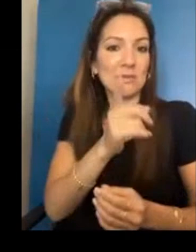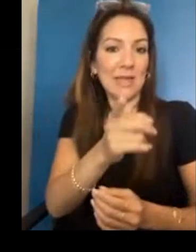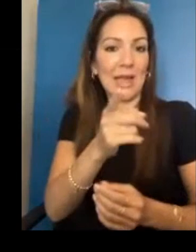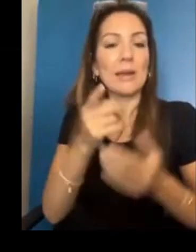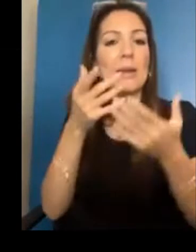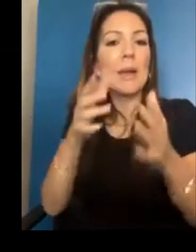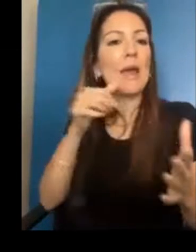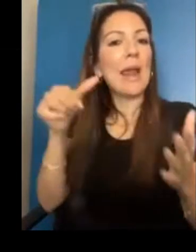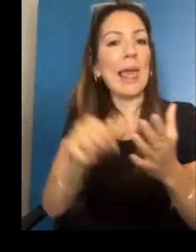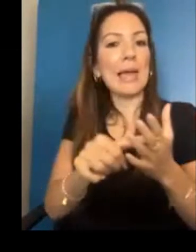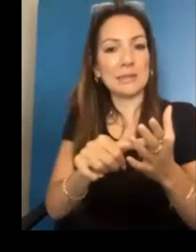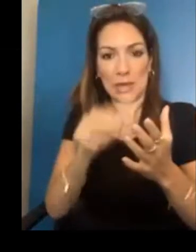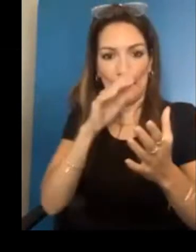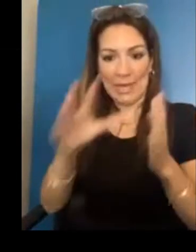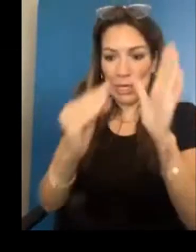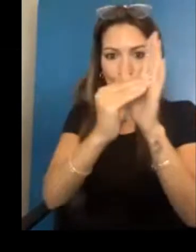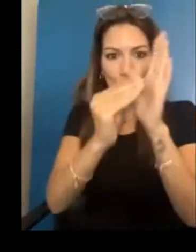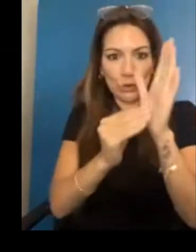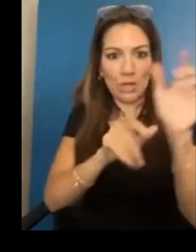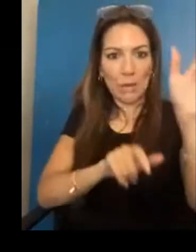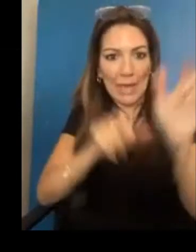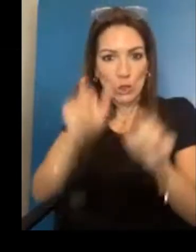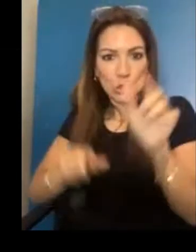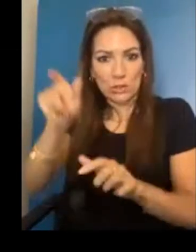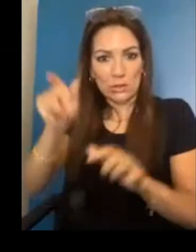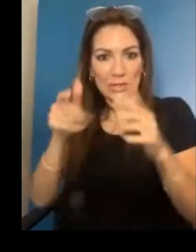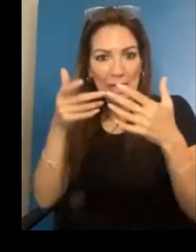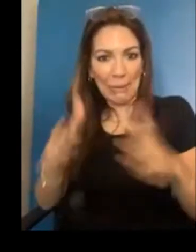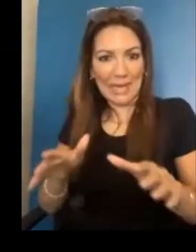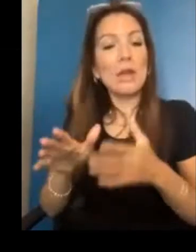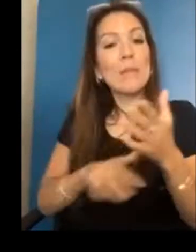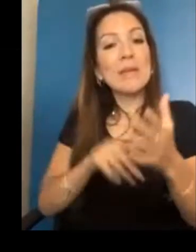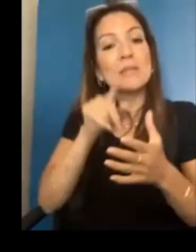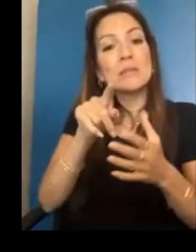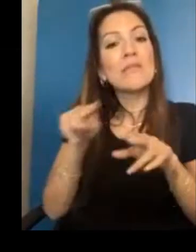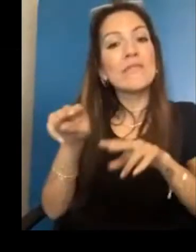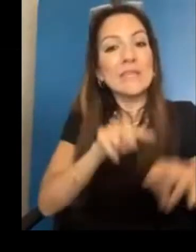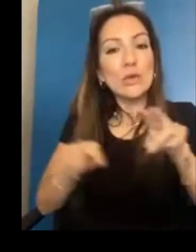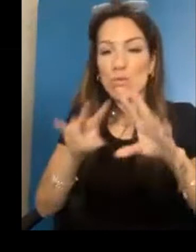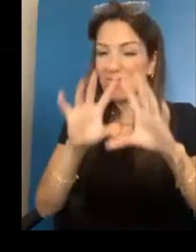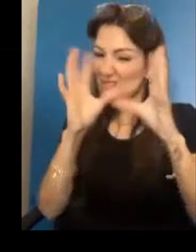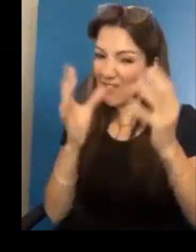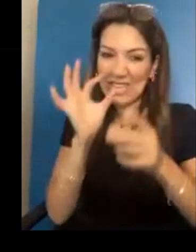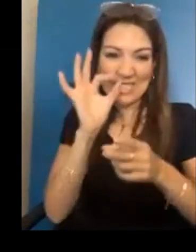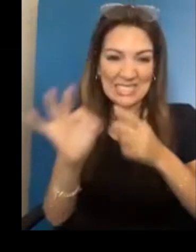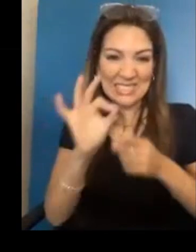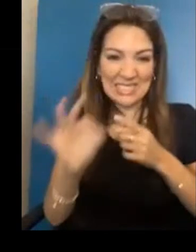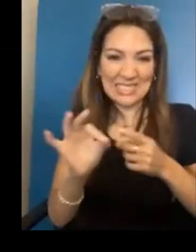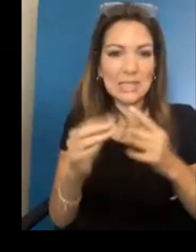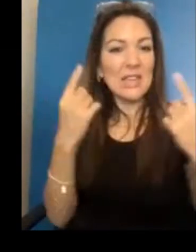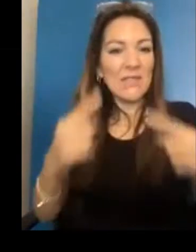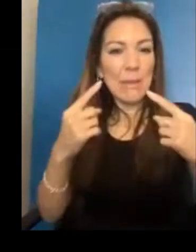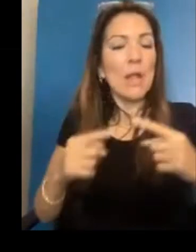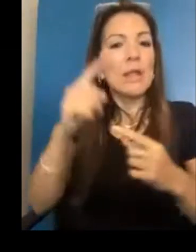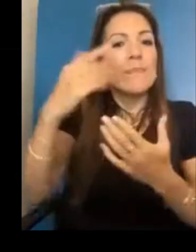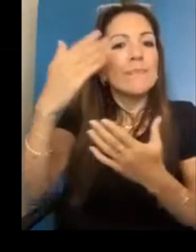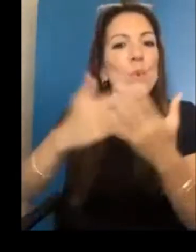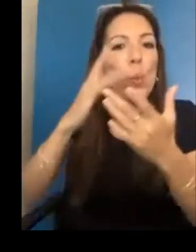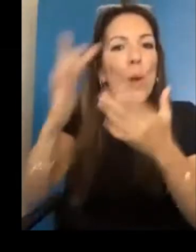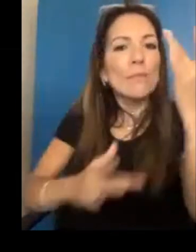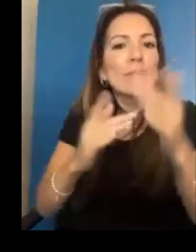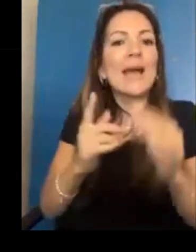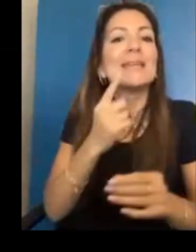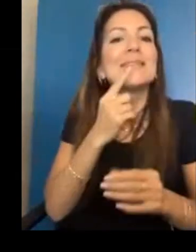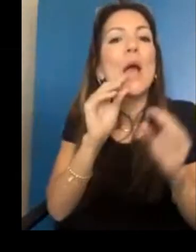letter to patients as well. And all these materials are also available on our website, on our move page, which you might have seen on a